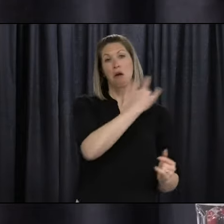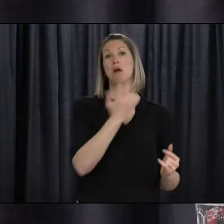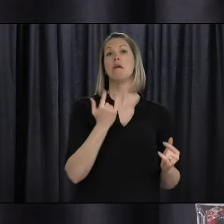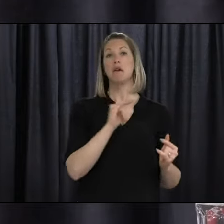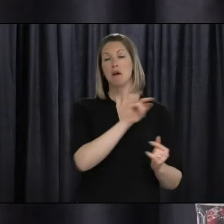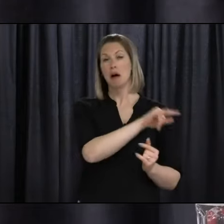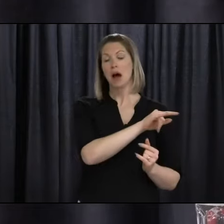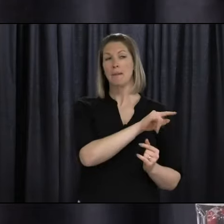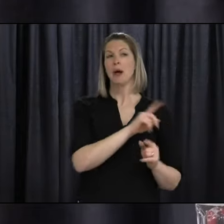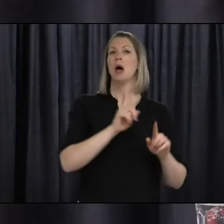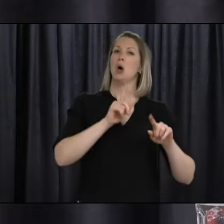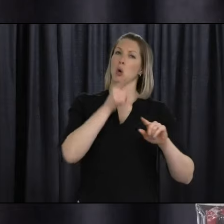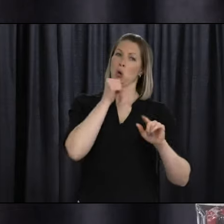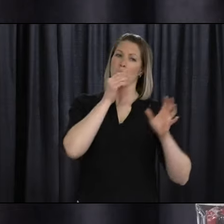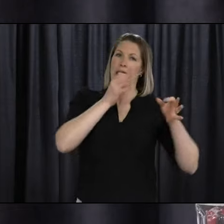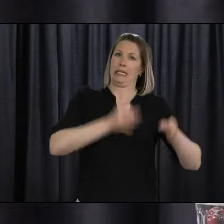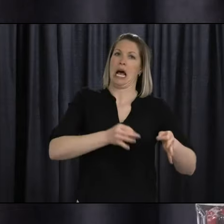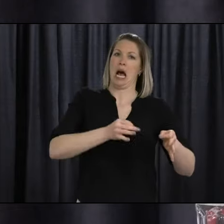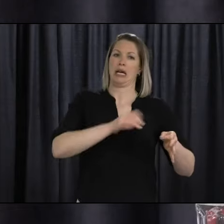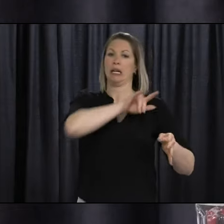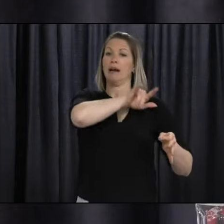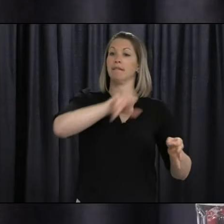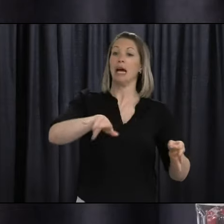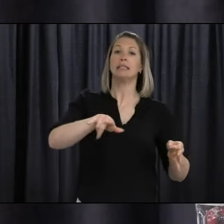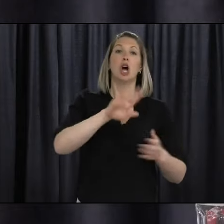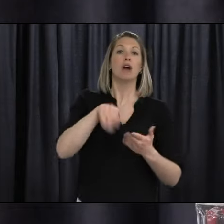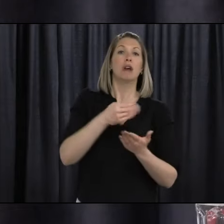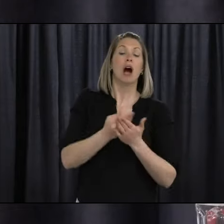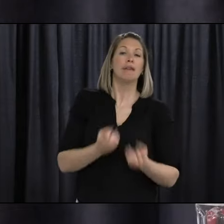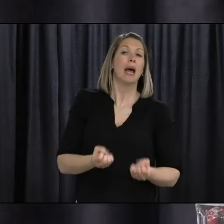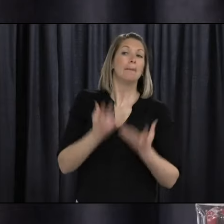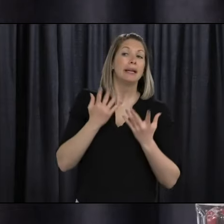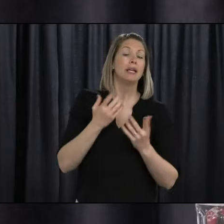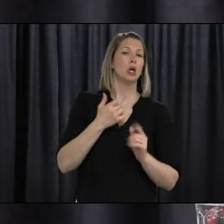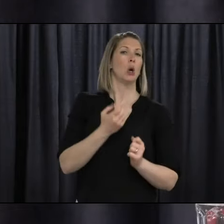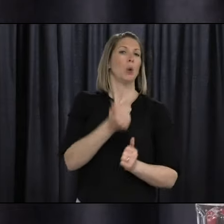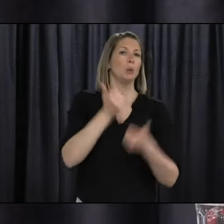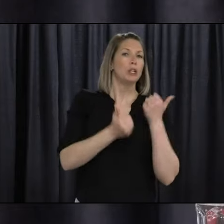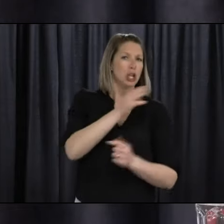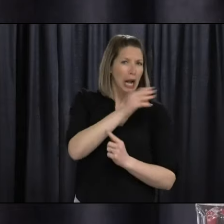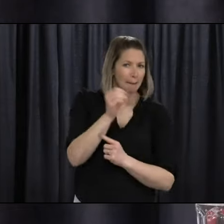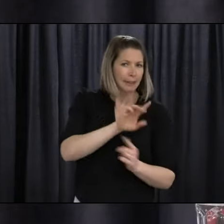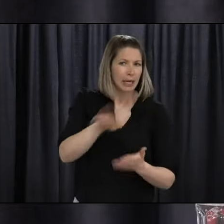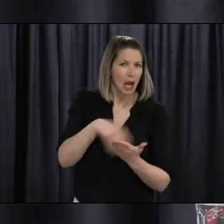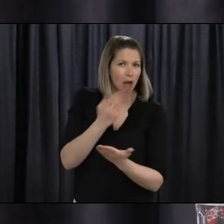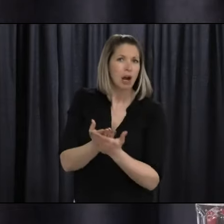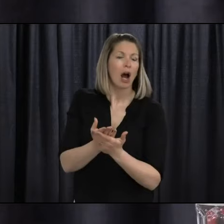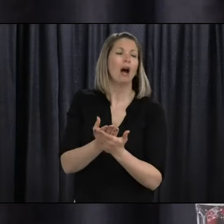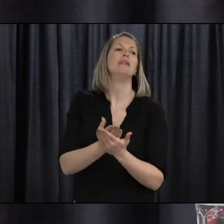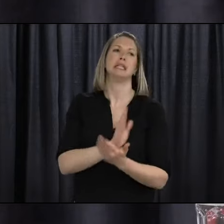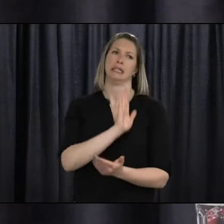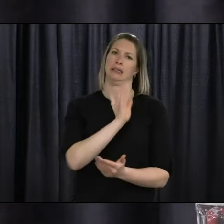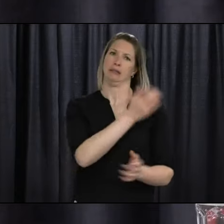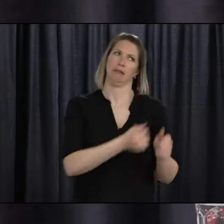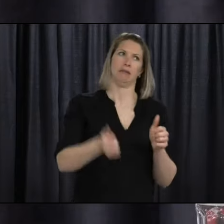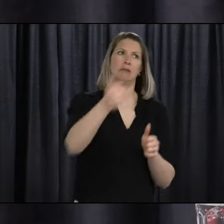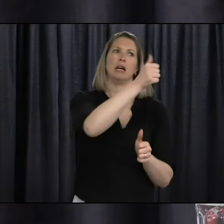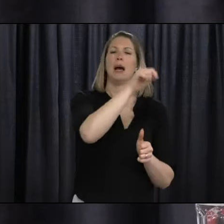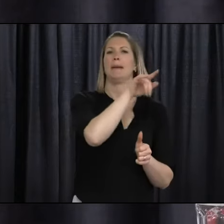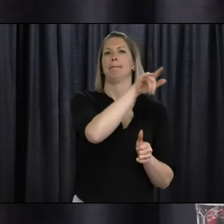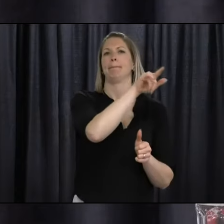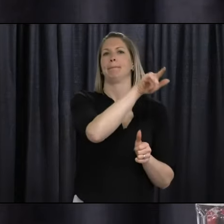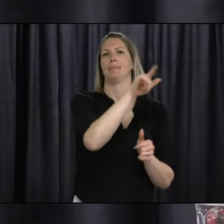probably, given some of the discussions we've had in my own district, for example, about getting flights into Gander, those are not